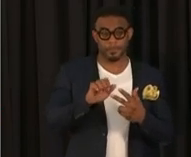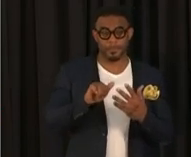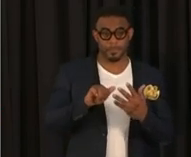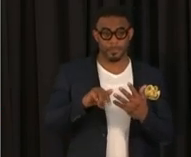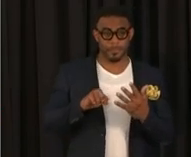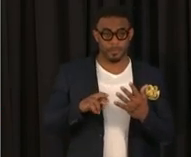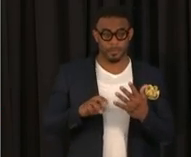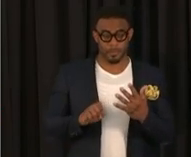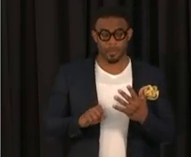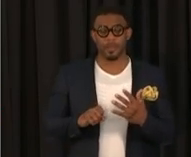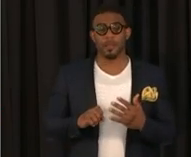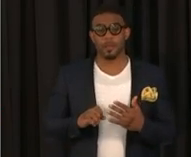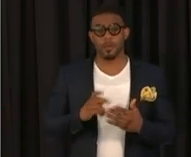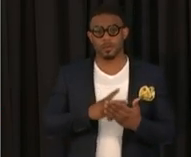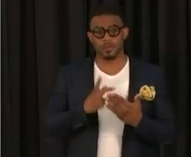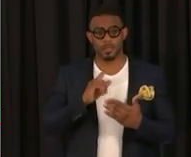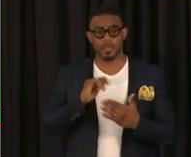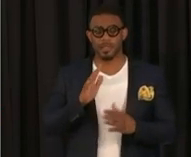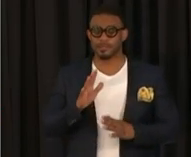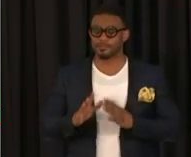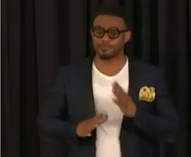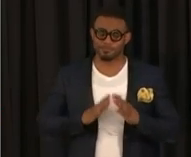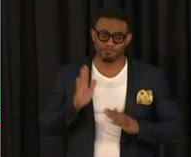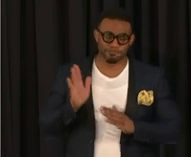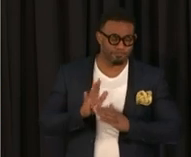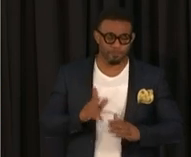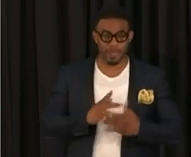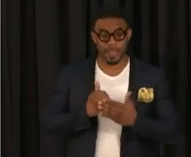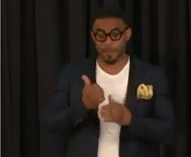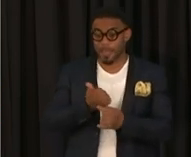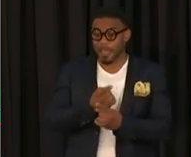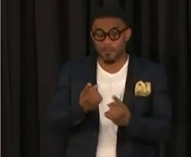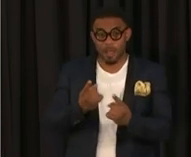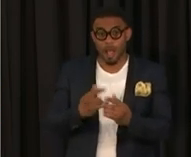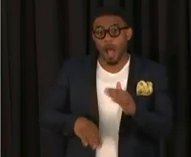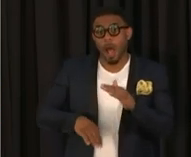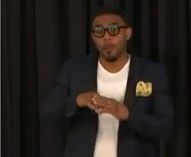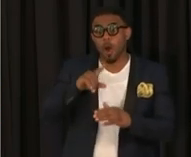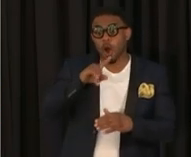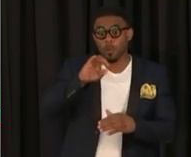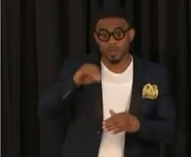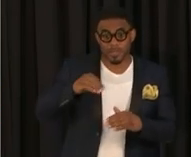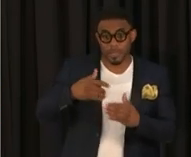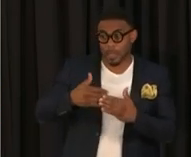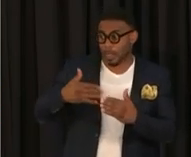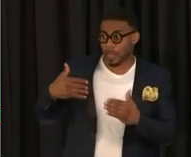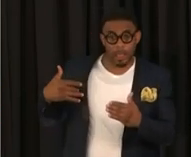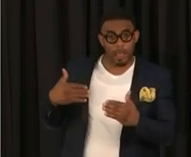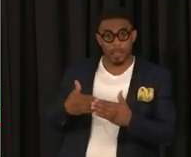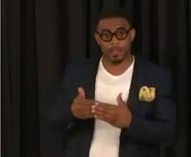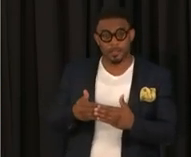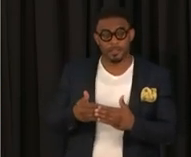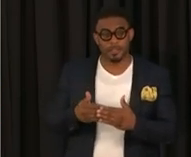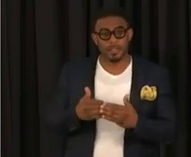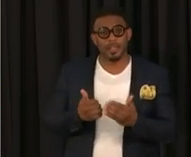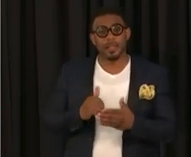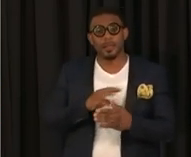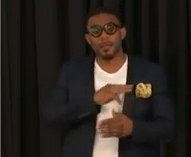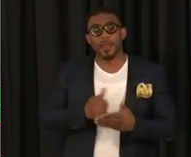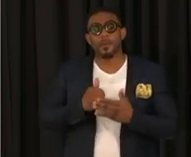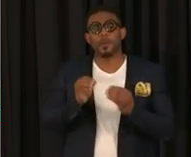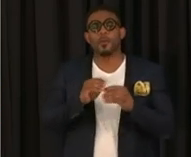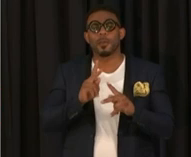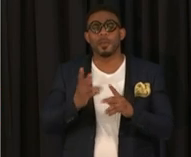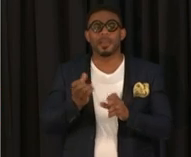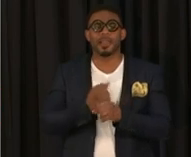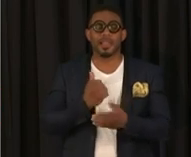Charge Residential Relief Program. And it's a robust program to help everybody up to 100% of median income. The mayor is helping more